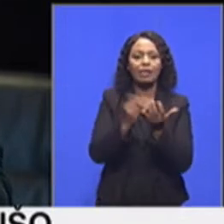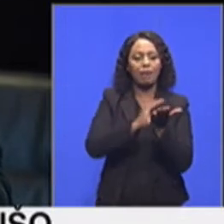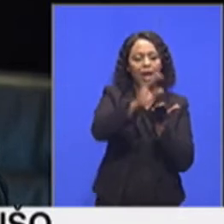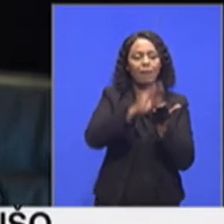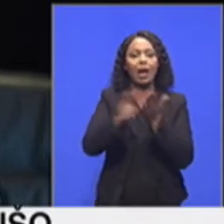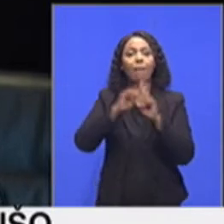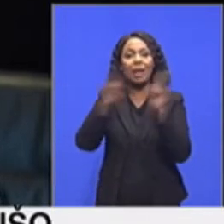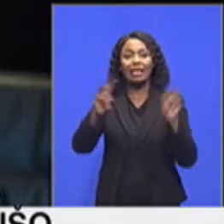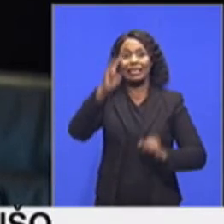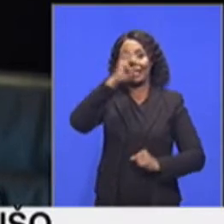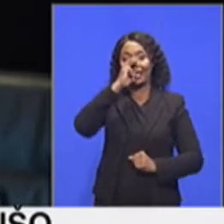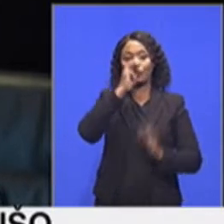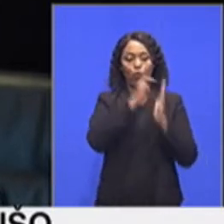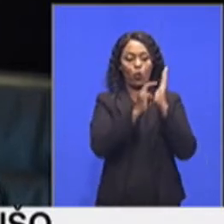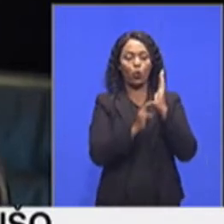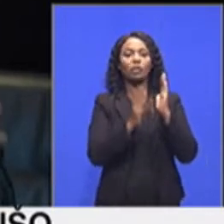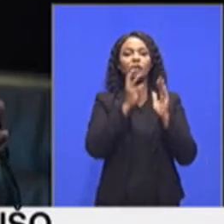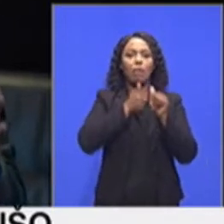ensure